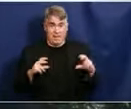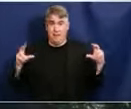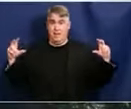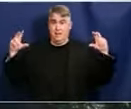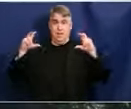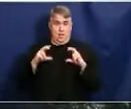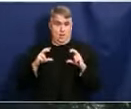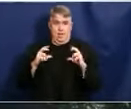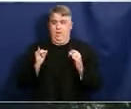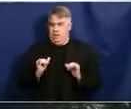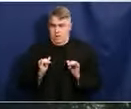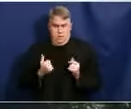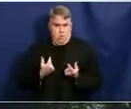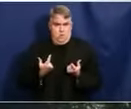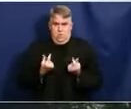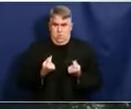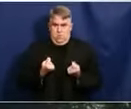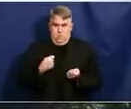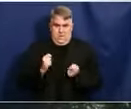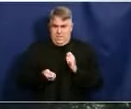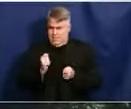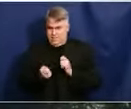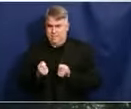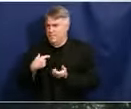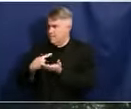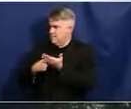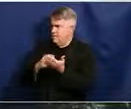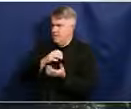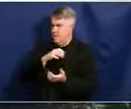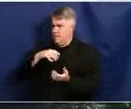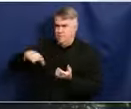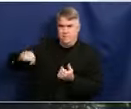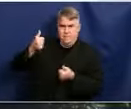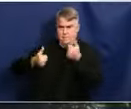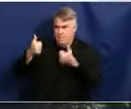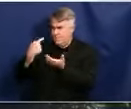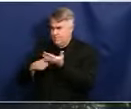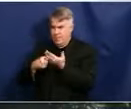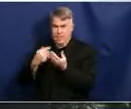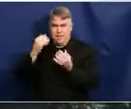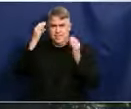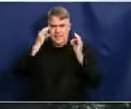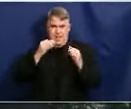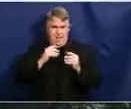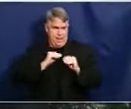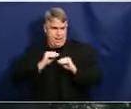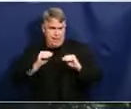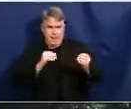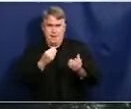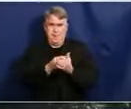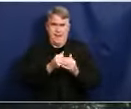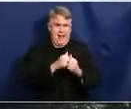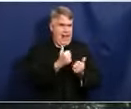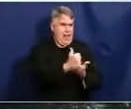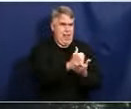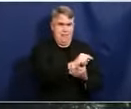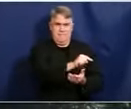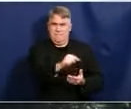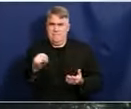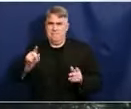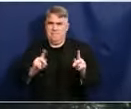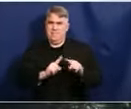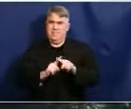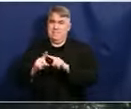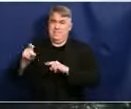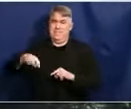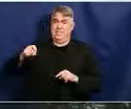up and make a real difference and try and help folks get back up and running. So we're excited about that. CDC